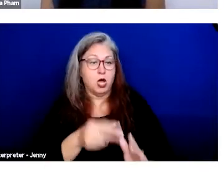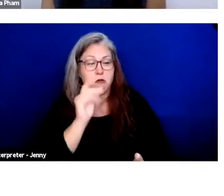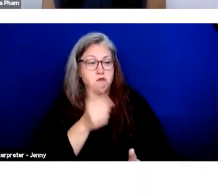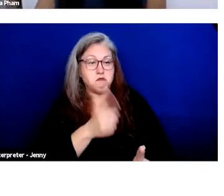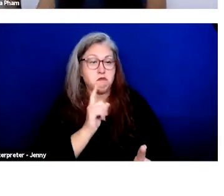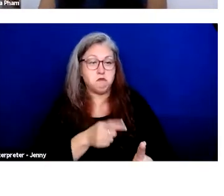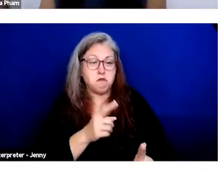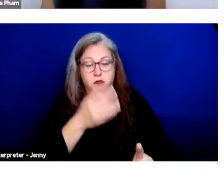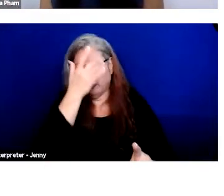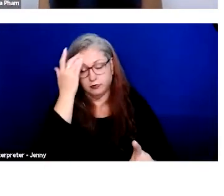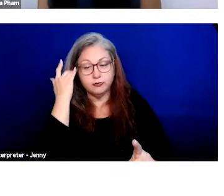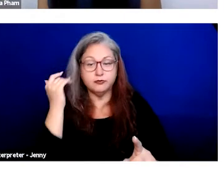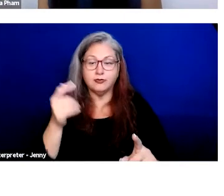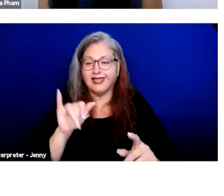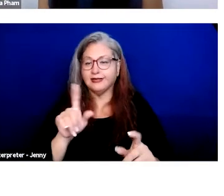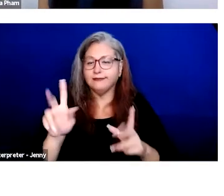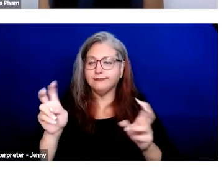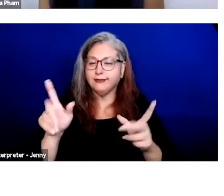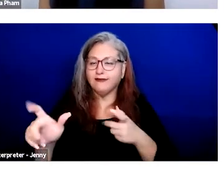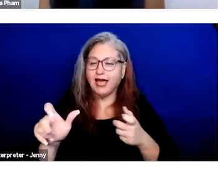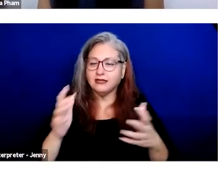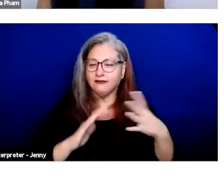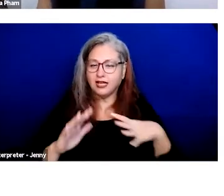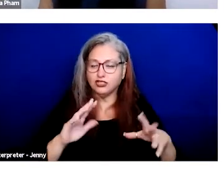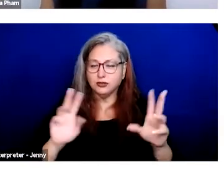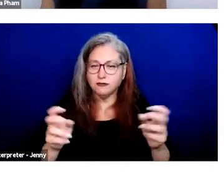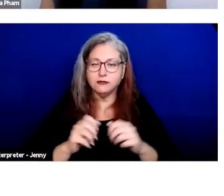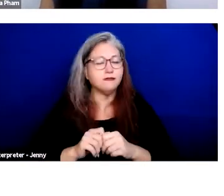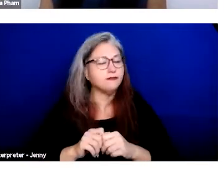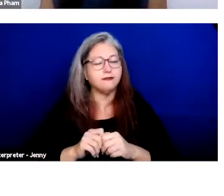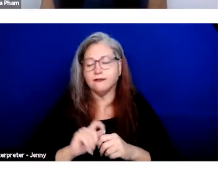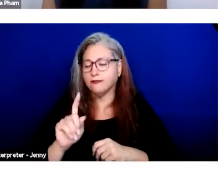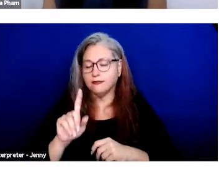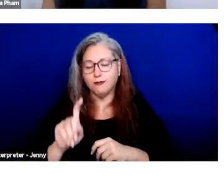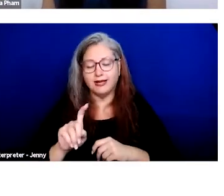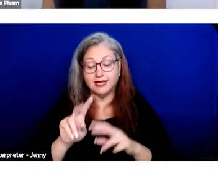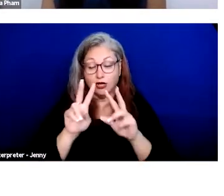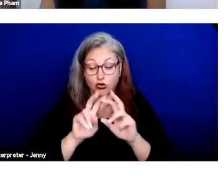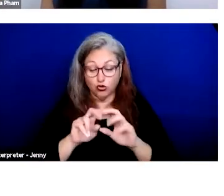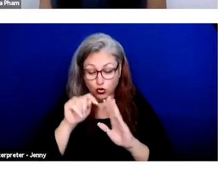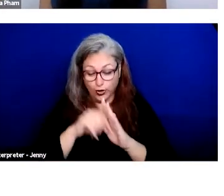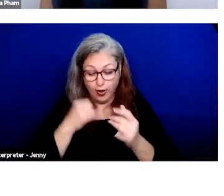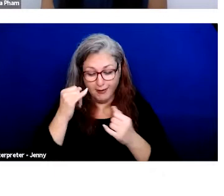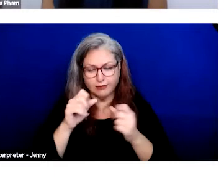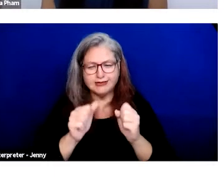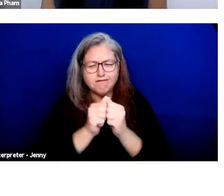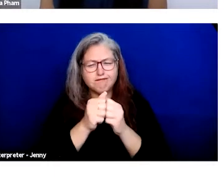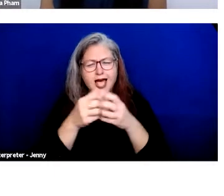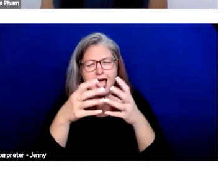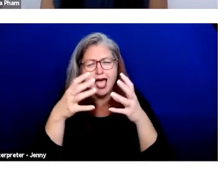market sector, fast fashion, for example. We need to expand our critical imaginations beyond